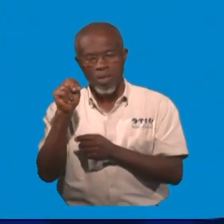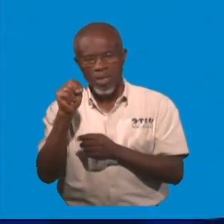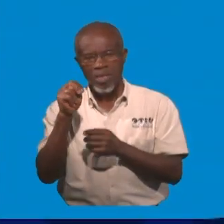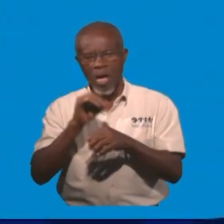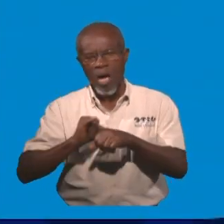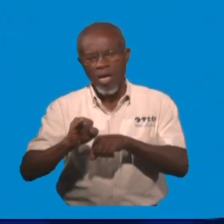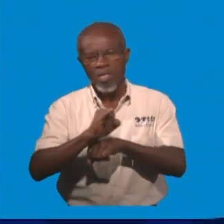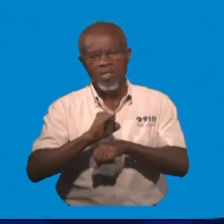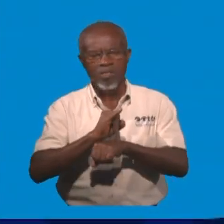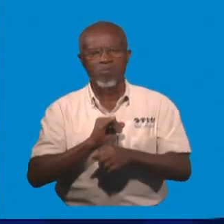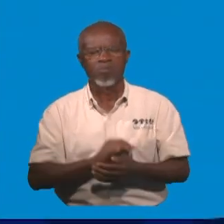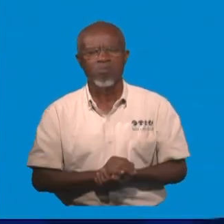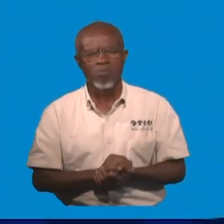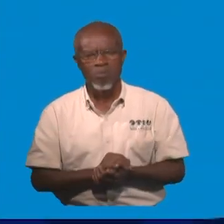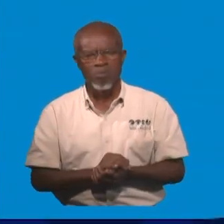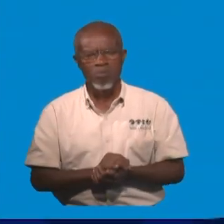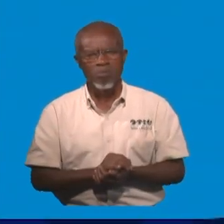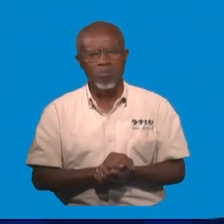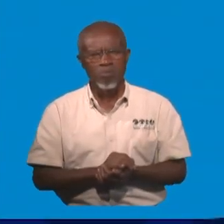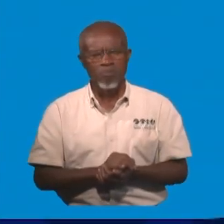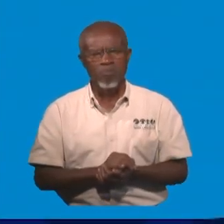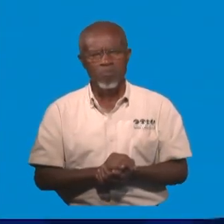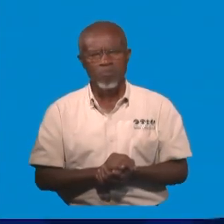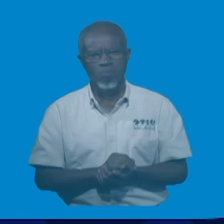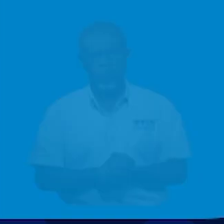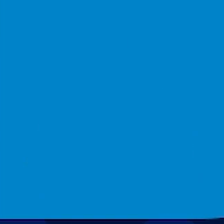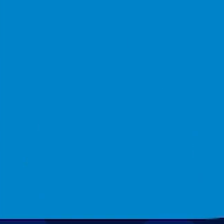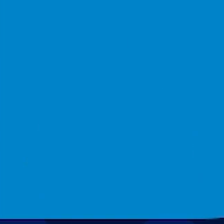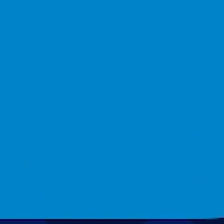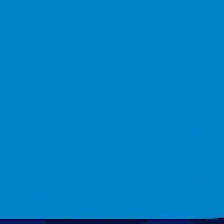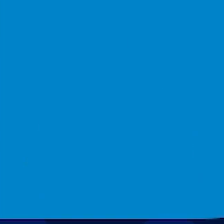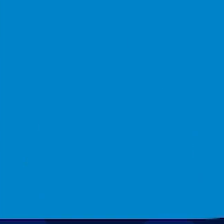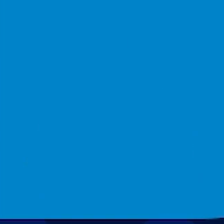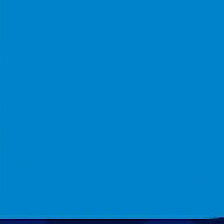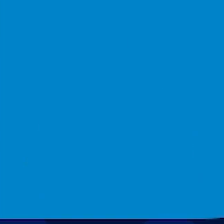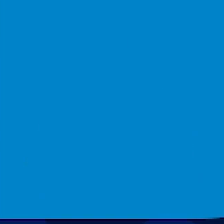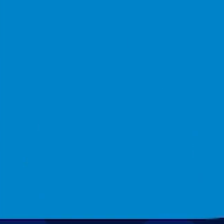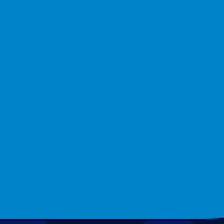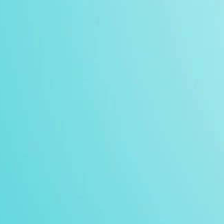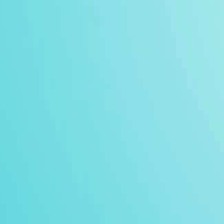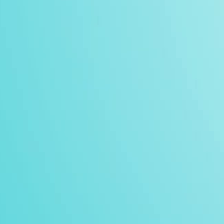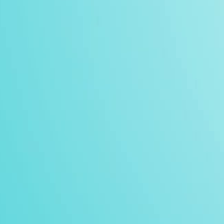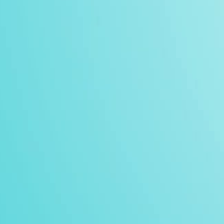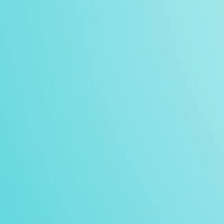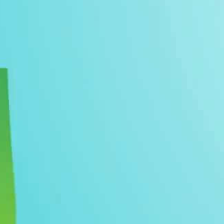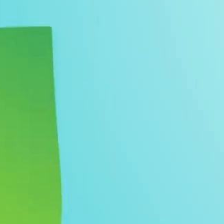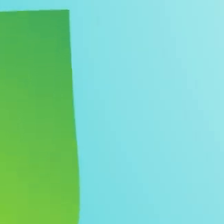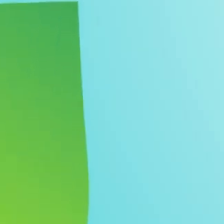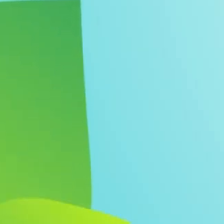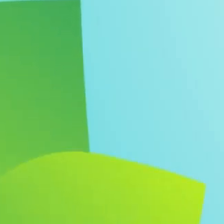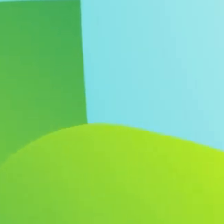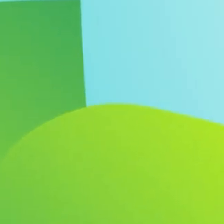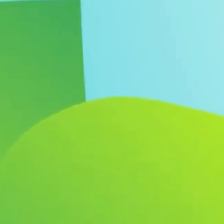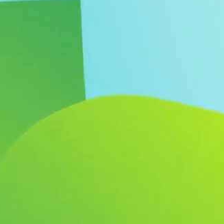Rediscover Flow at discoverflow.co. Flow, inspired by you.